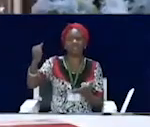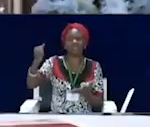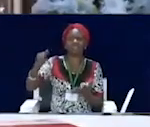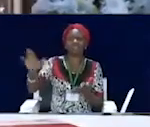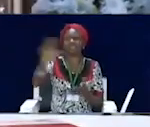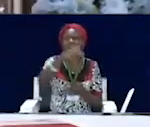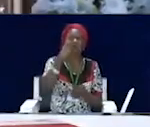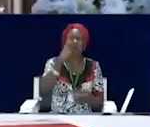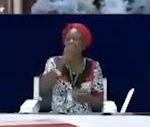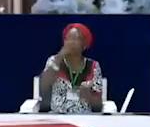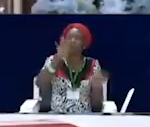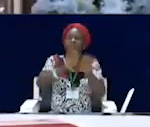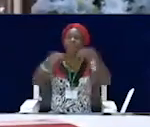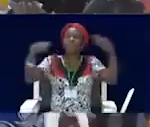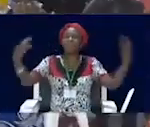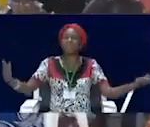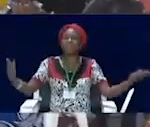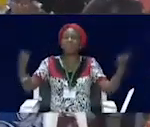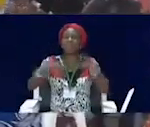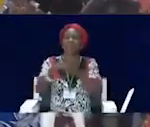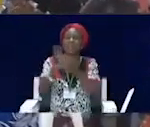Your eyes will open.